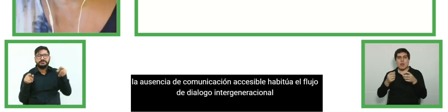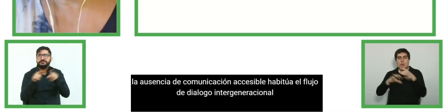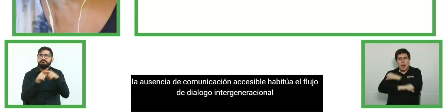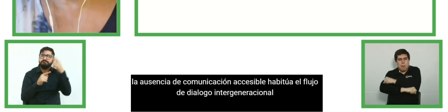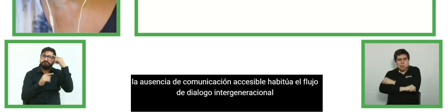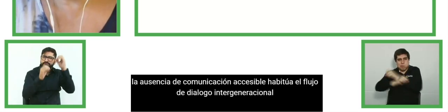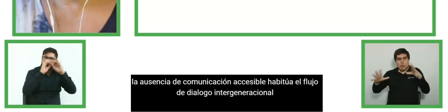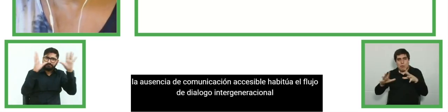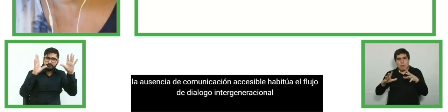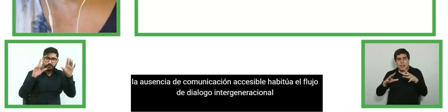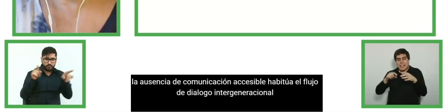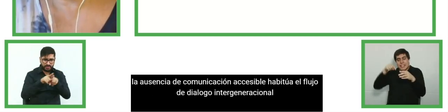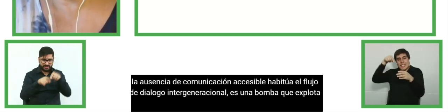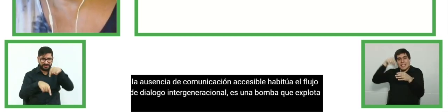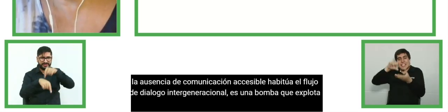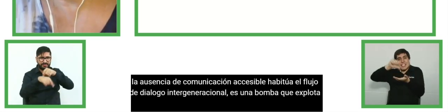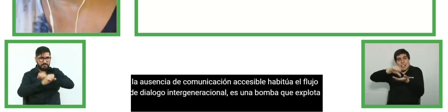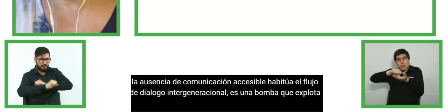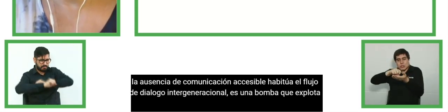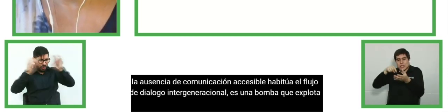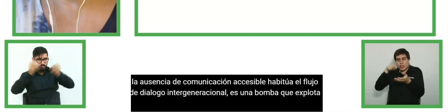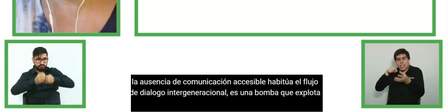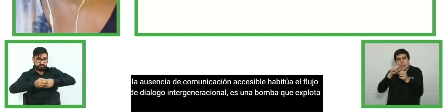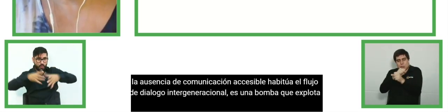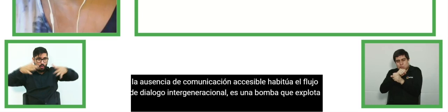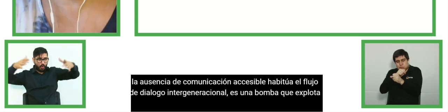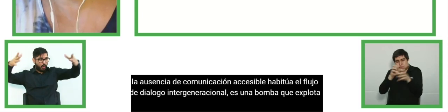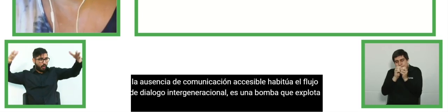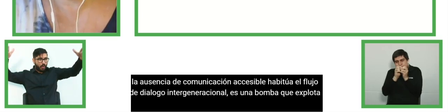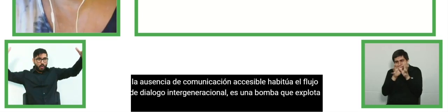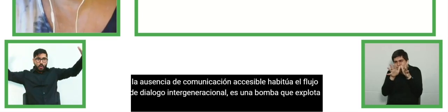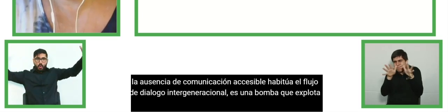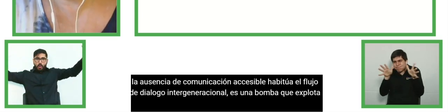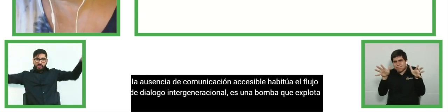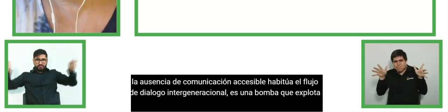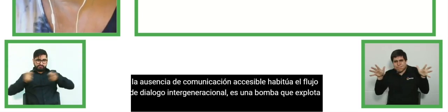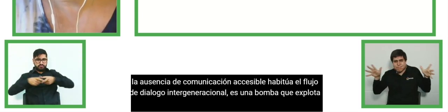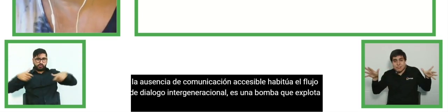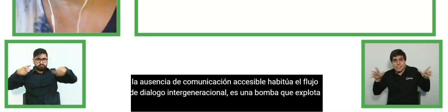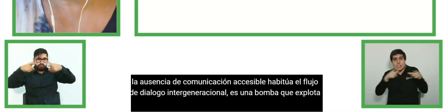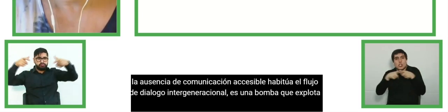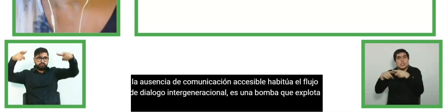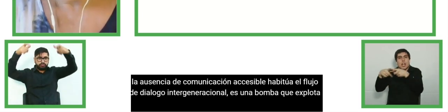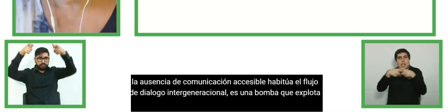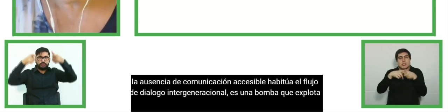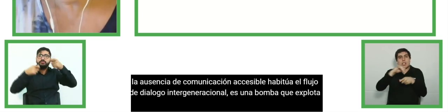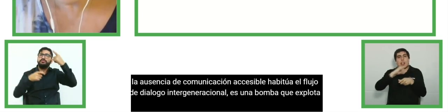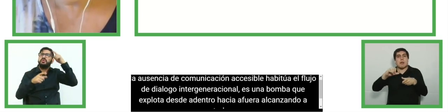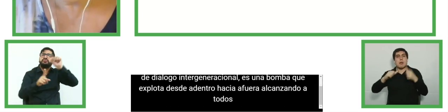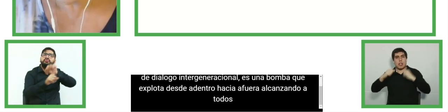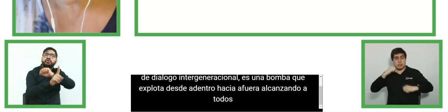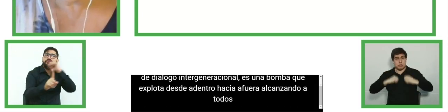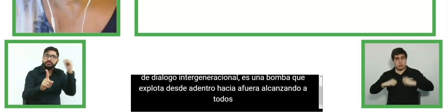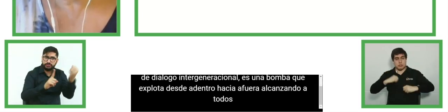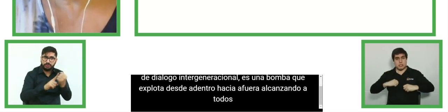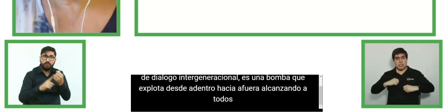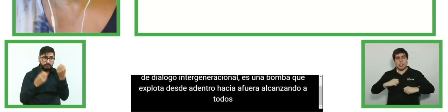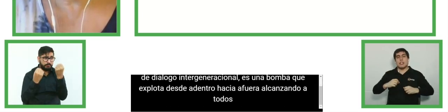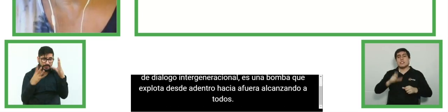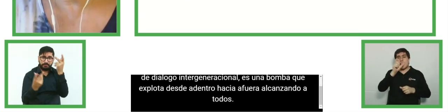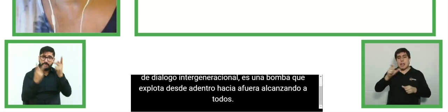breaking everybody into their own citizen integrity, and then the new generations grow